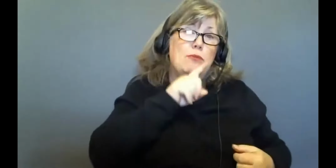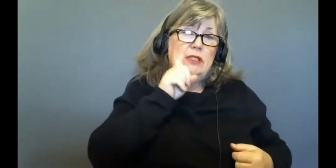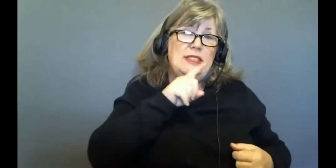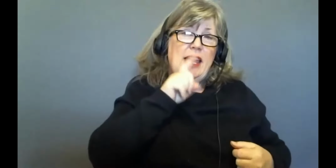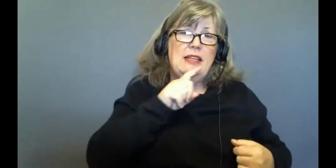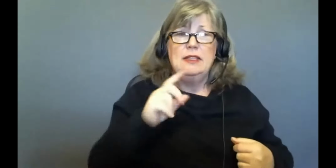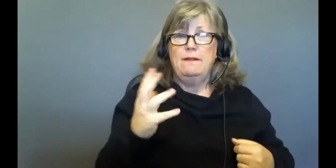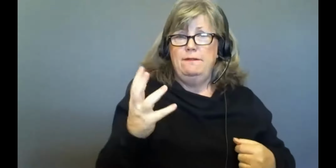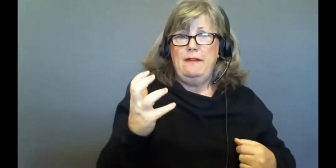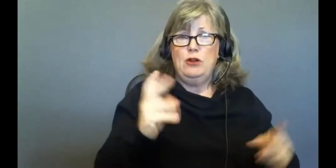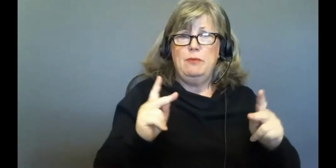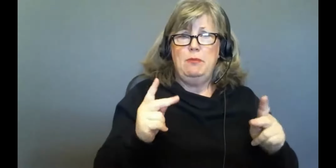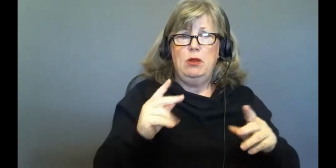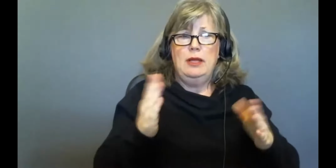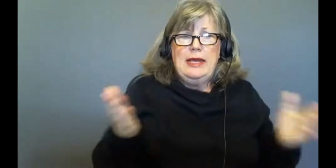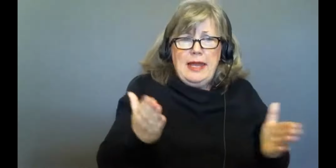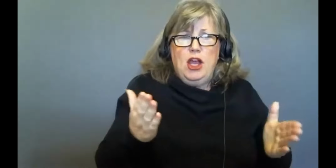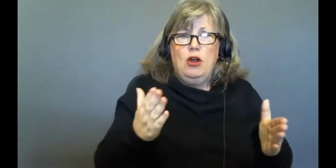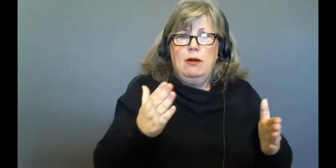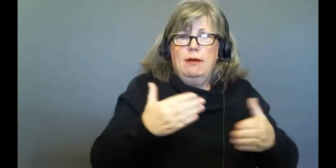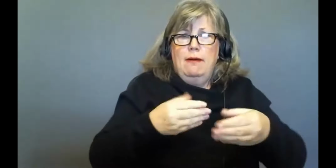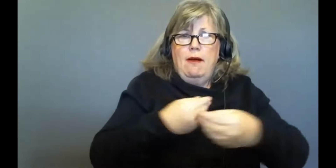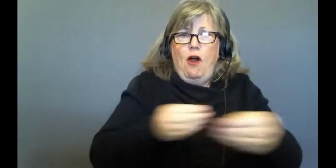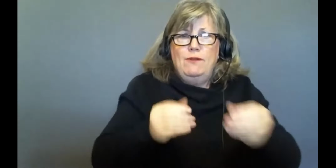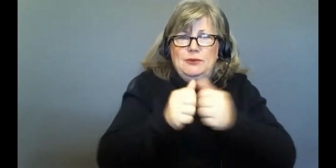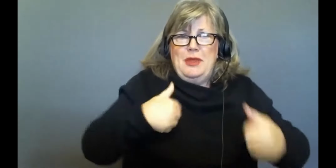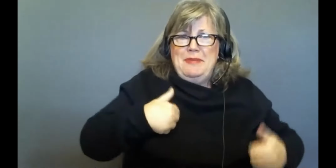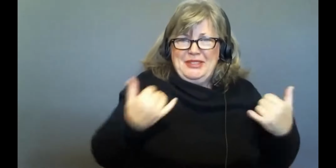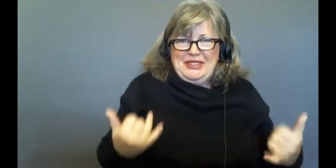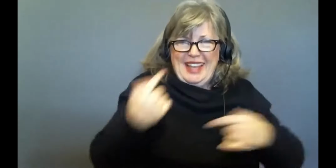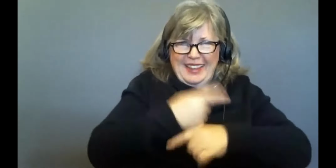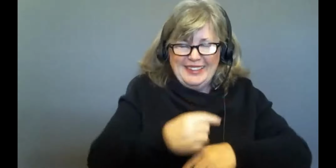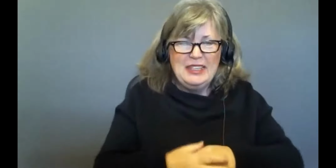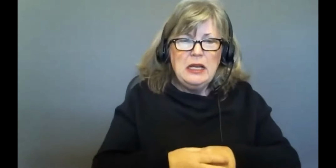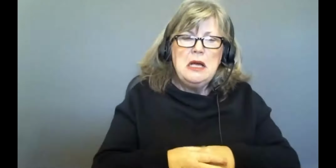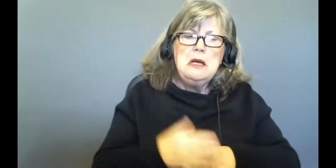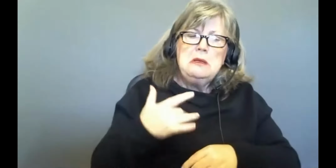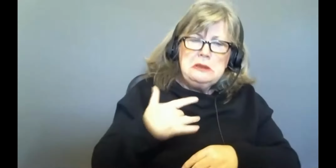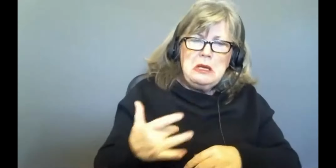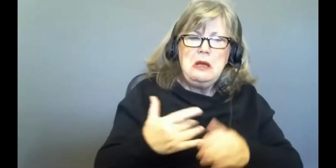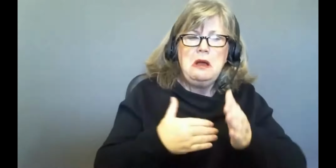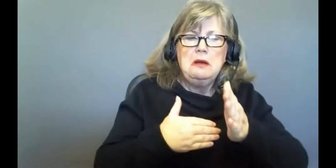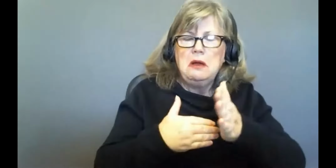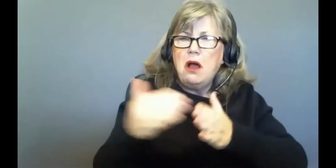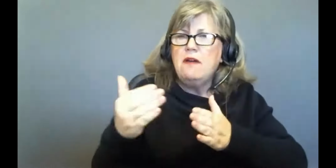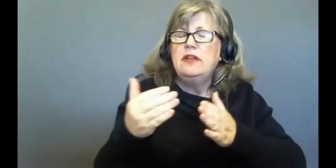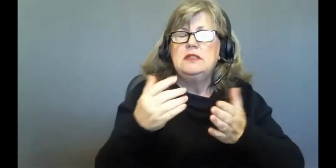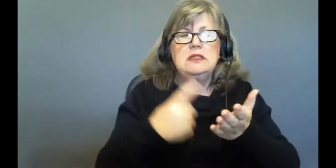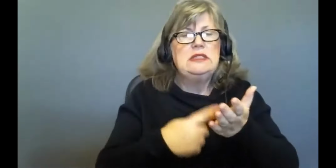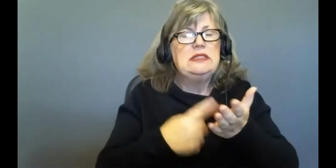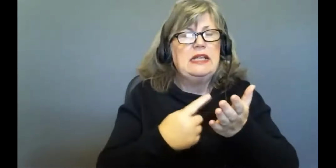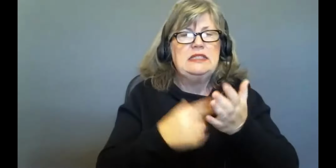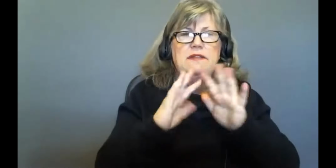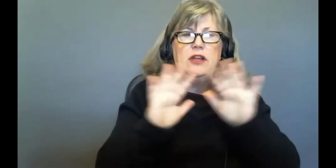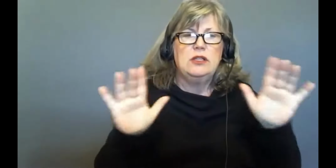room with me today. And I would often talk about various things. And I'm going to just start off as though I'm talking to